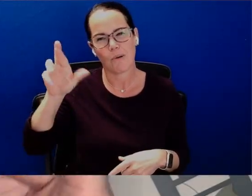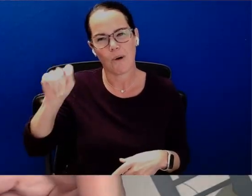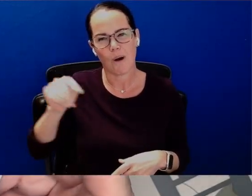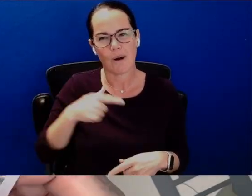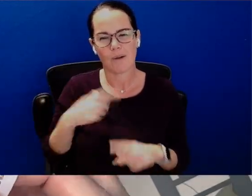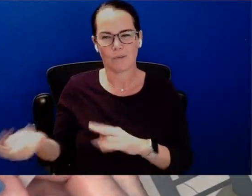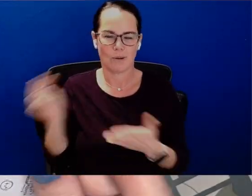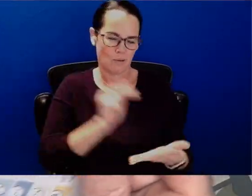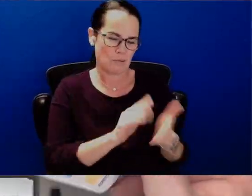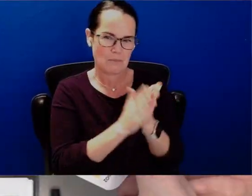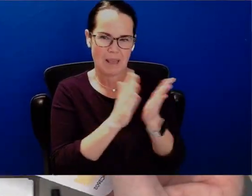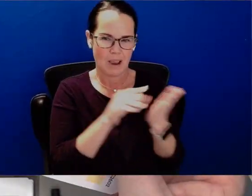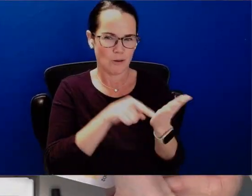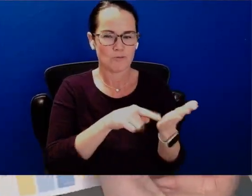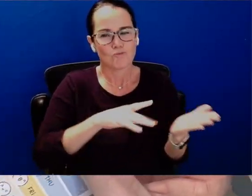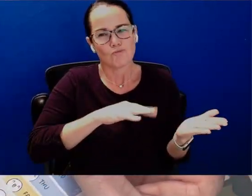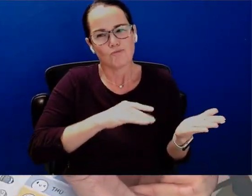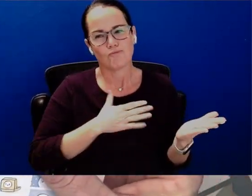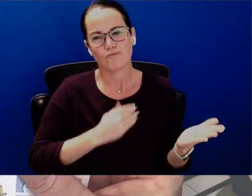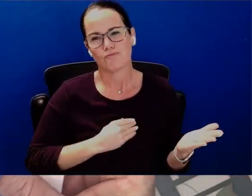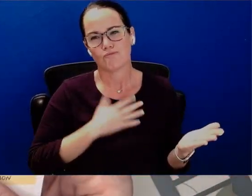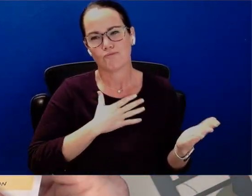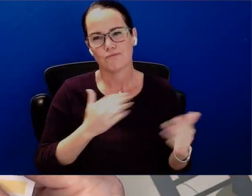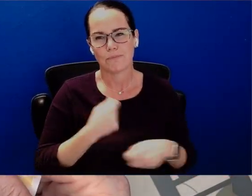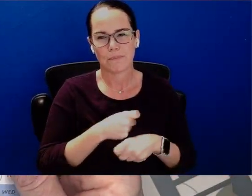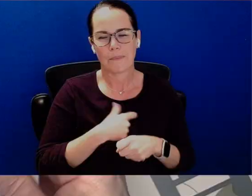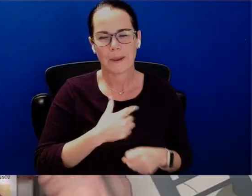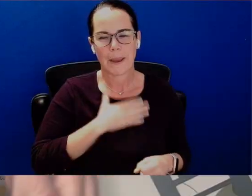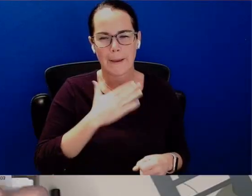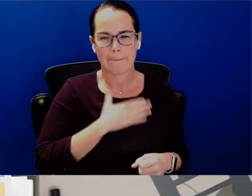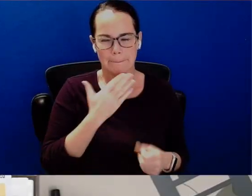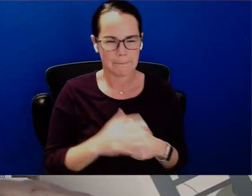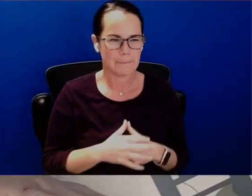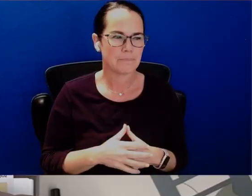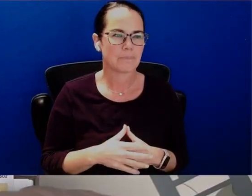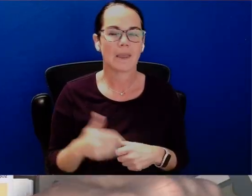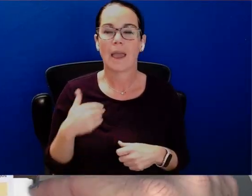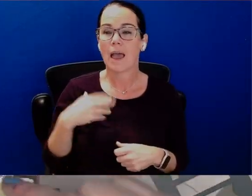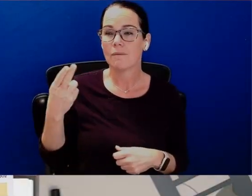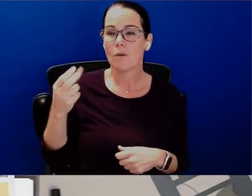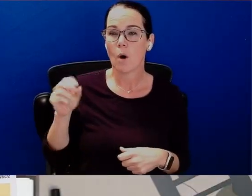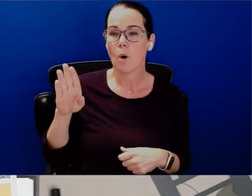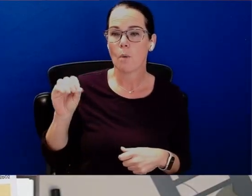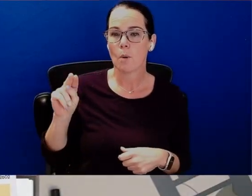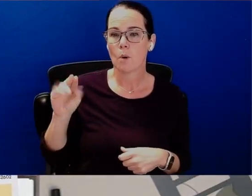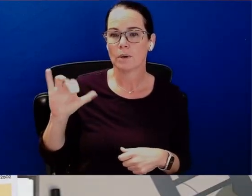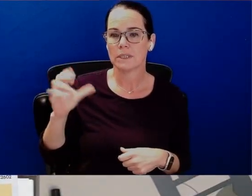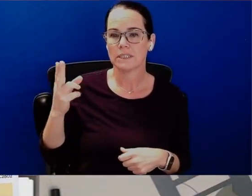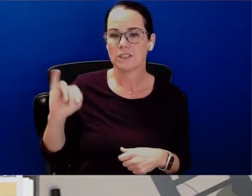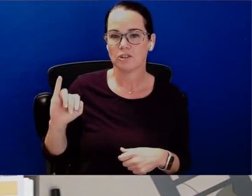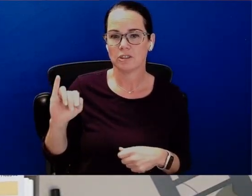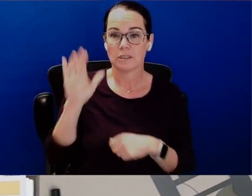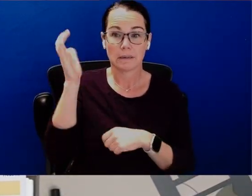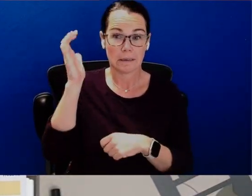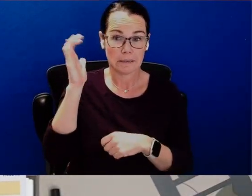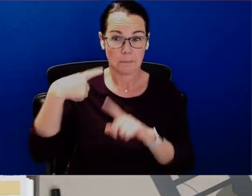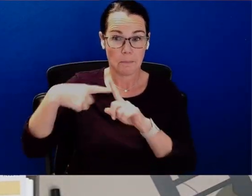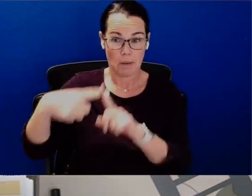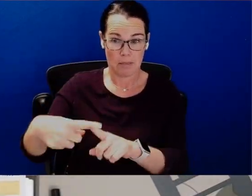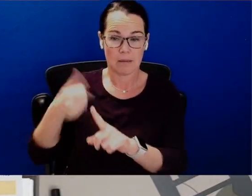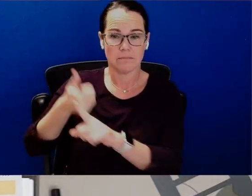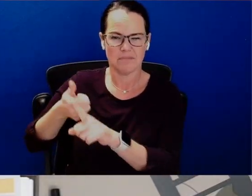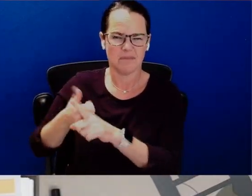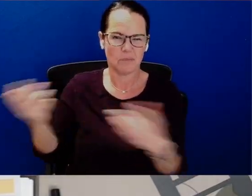happy to look at my planners when I have this art in it. I got the Hobonichi Cousin Monthly, which fits the Sterling Ink. I